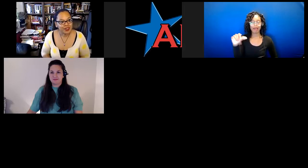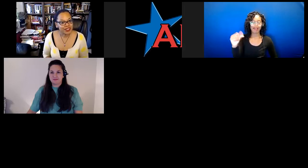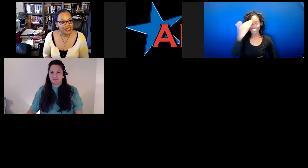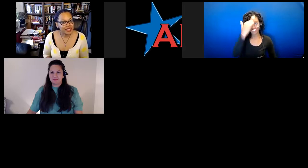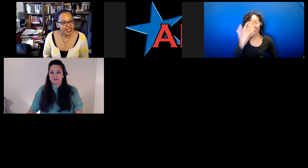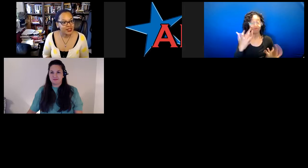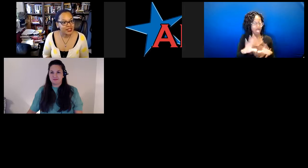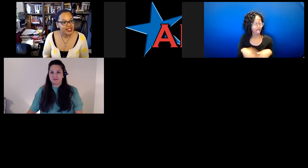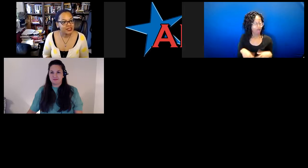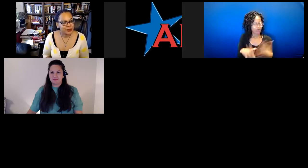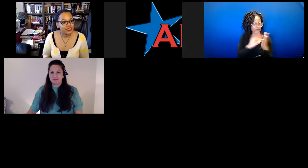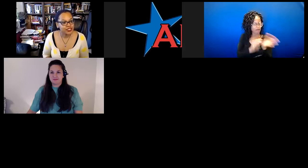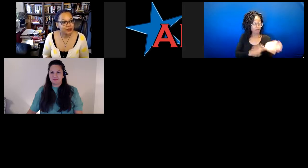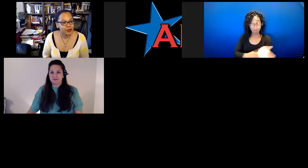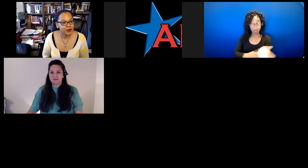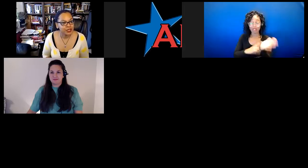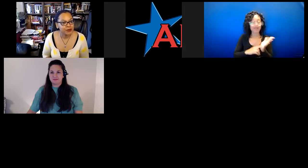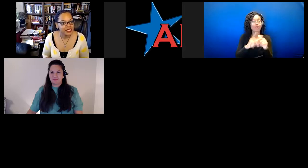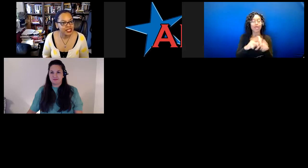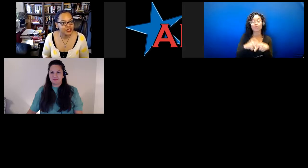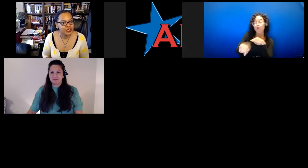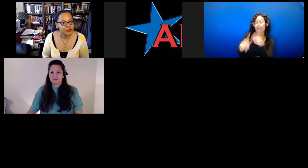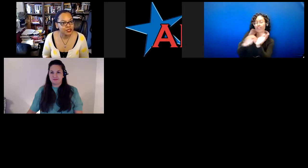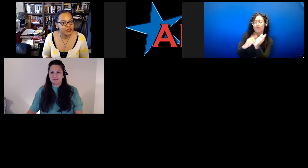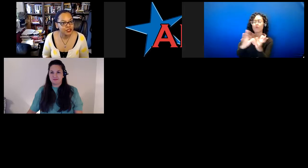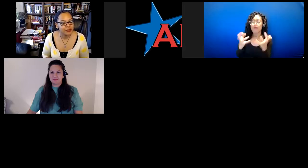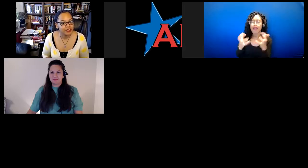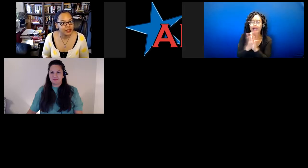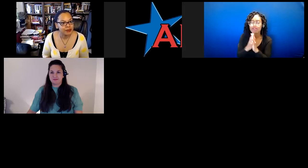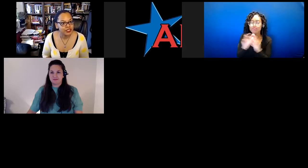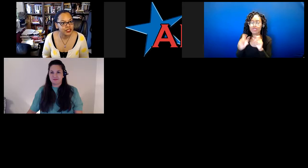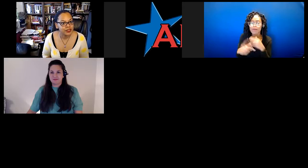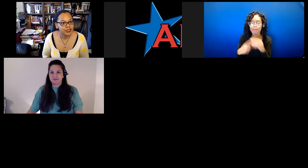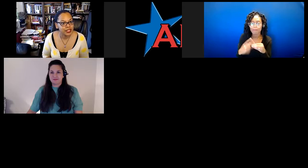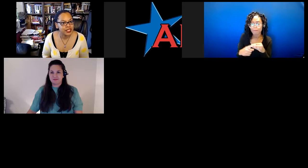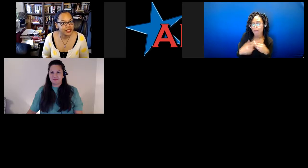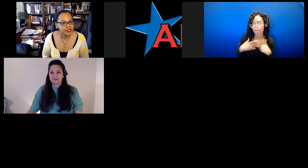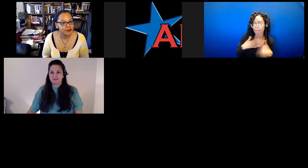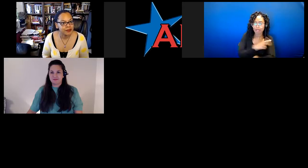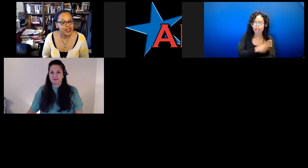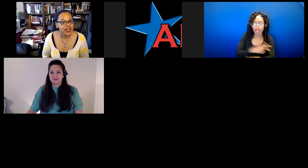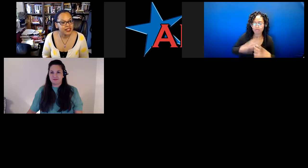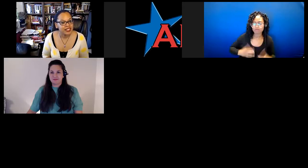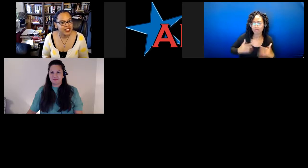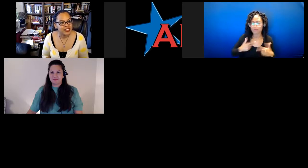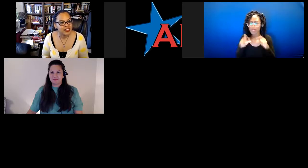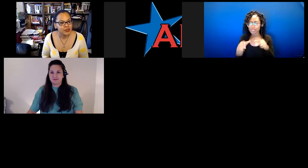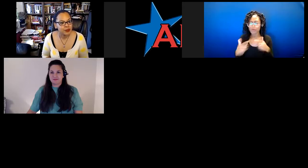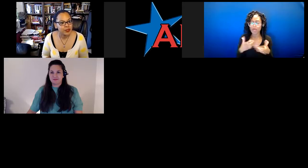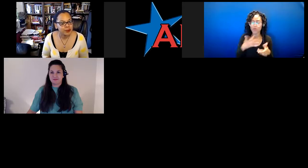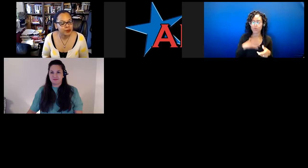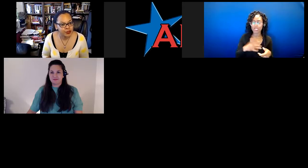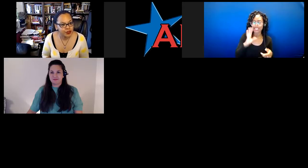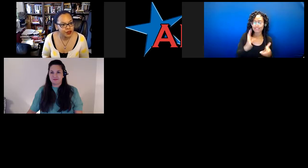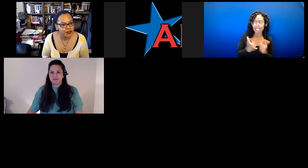would call them and be like, I just want to ask some questions about what I'm seeing in terms of the treatment of my patient or my client. I would like to ask, like, what